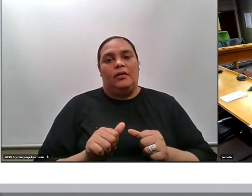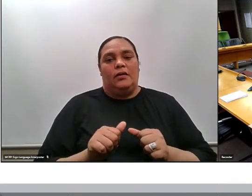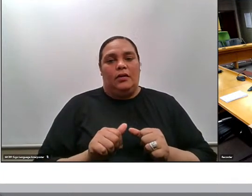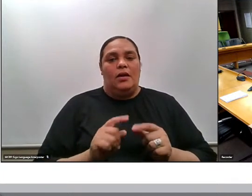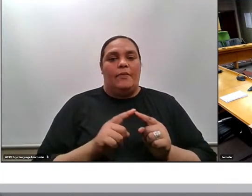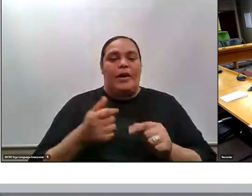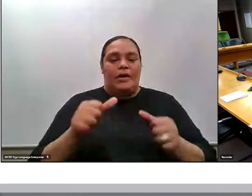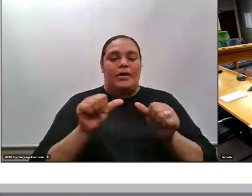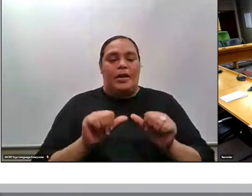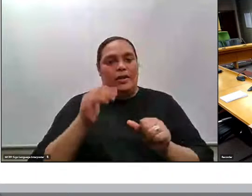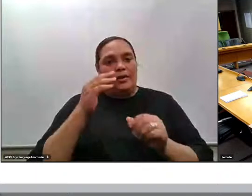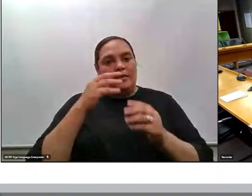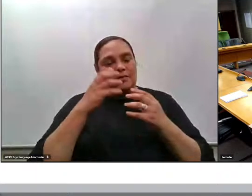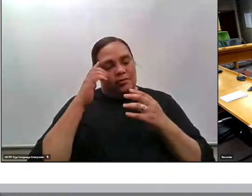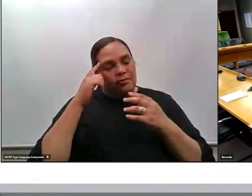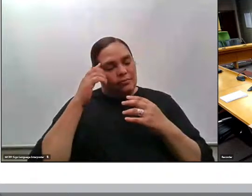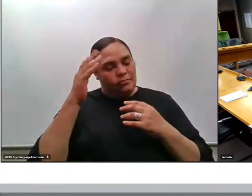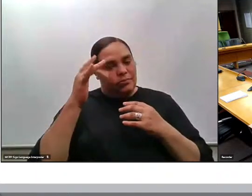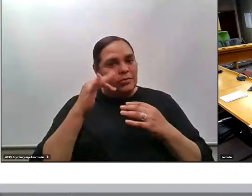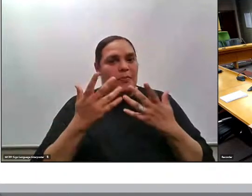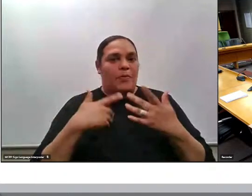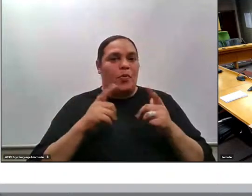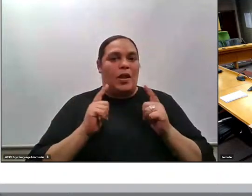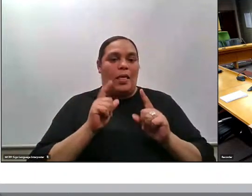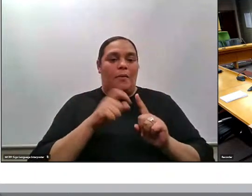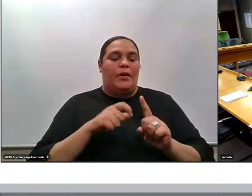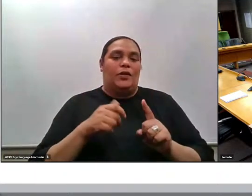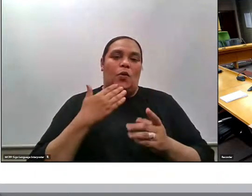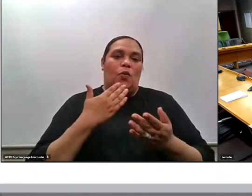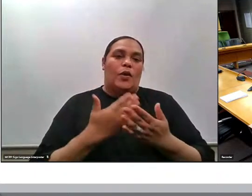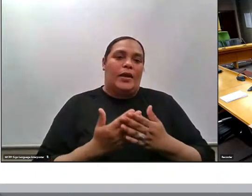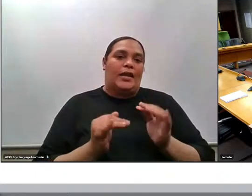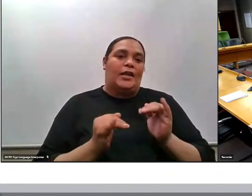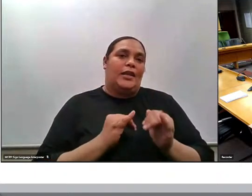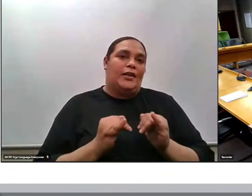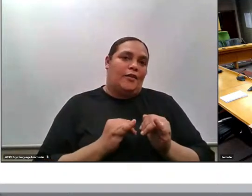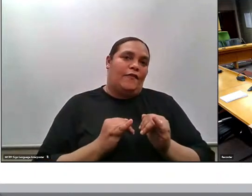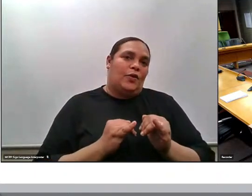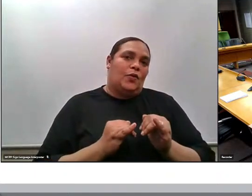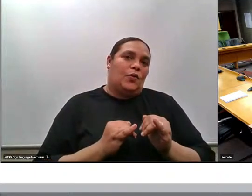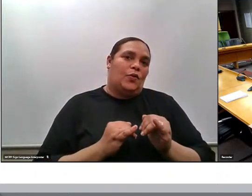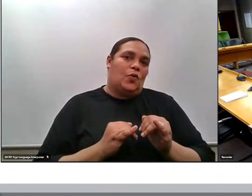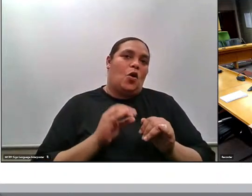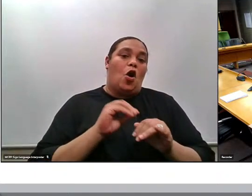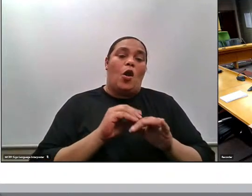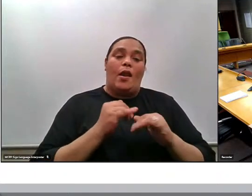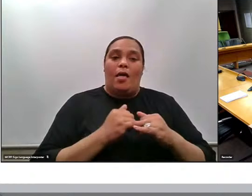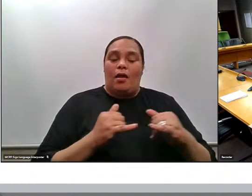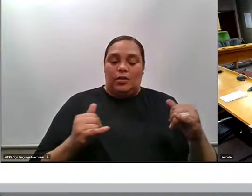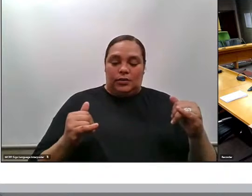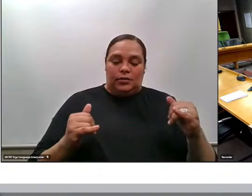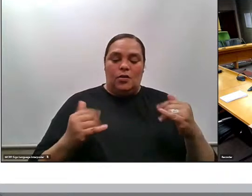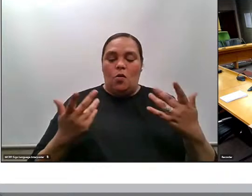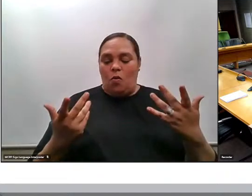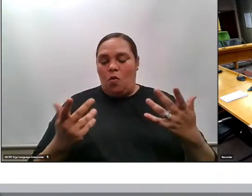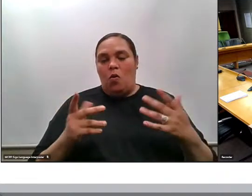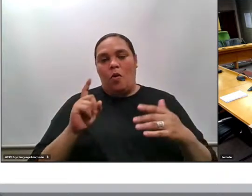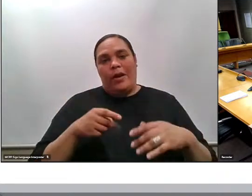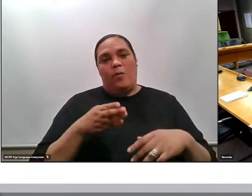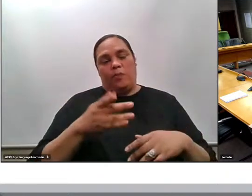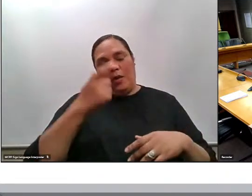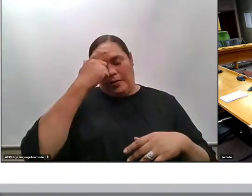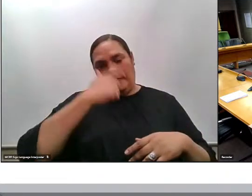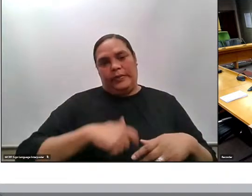next thing to consider is obviously whether we would allow candidates to be interviewed online or whether we need them